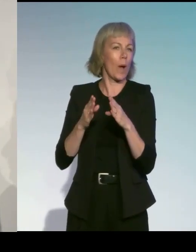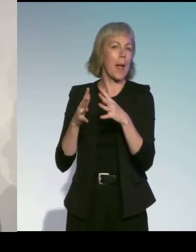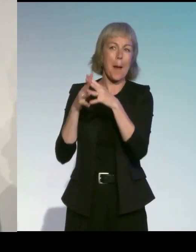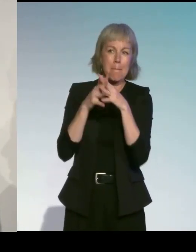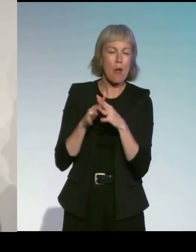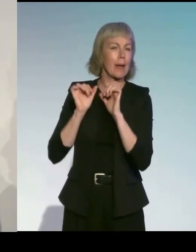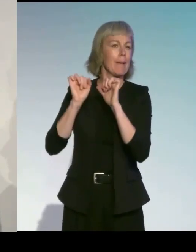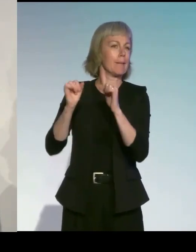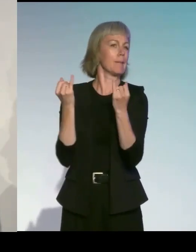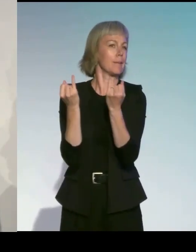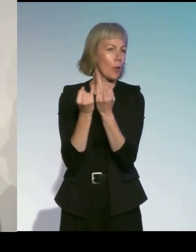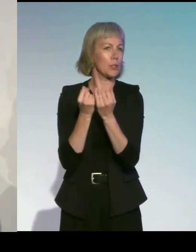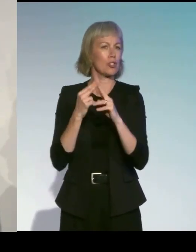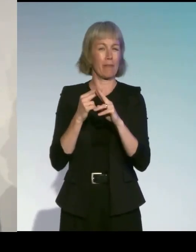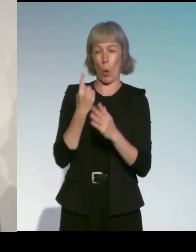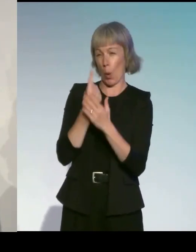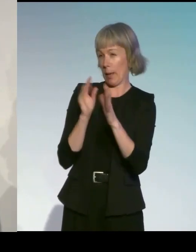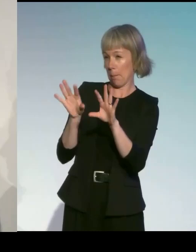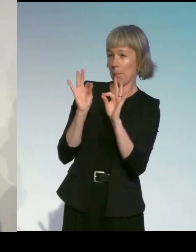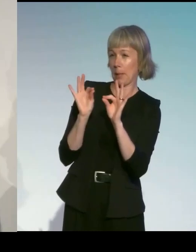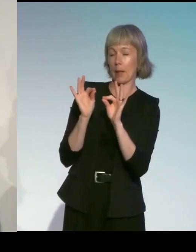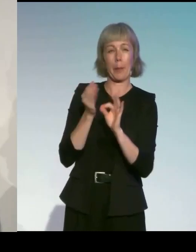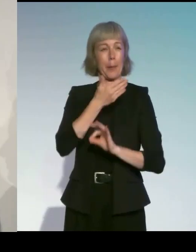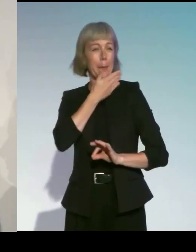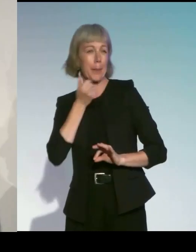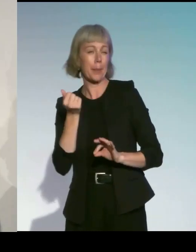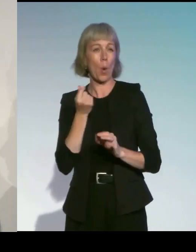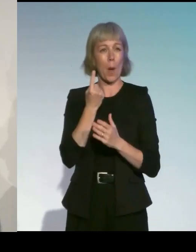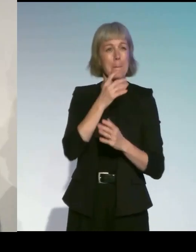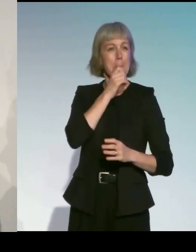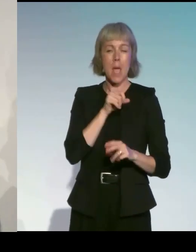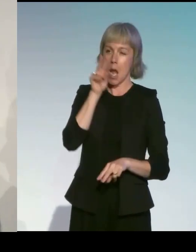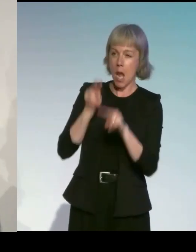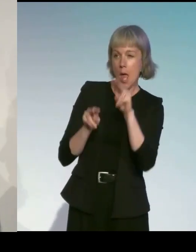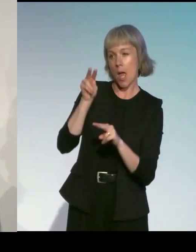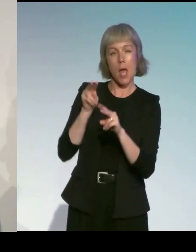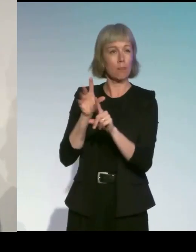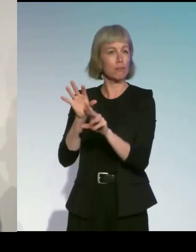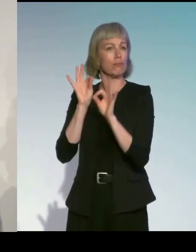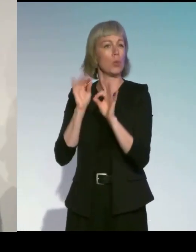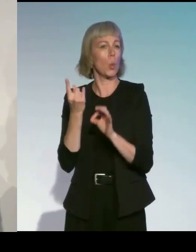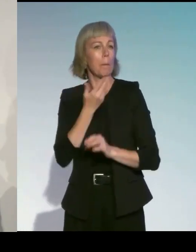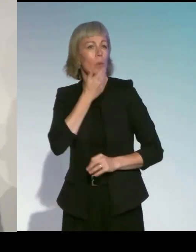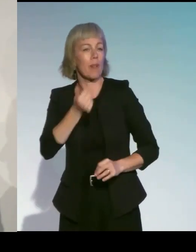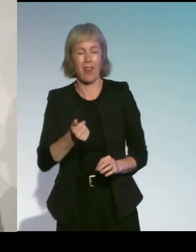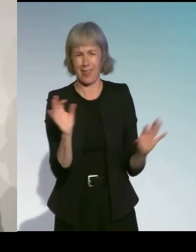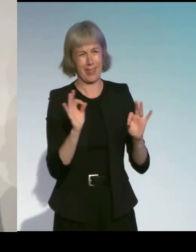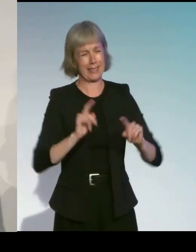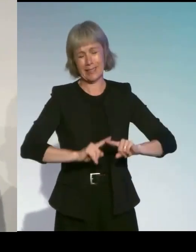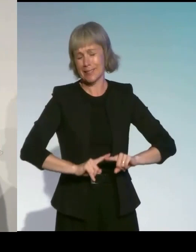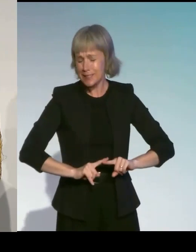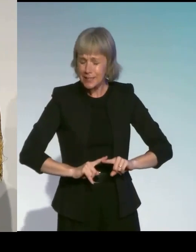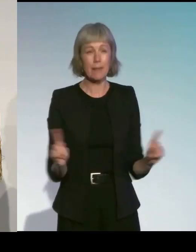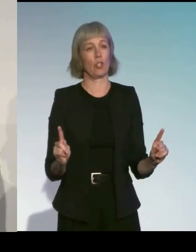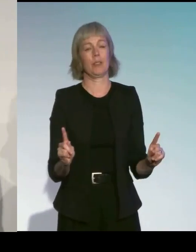it is emphasized or controlled by patriarchal narratives or models. So I just wanted